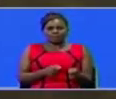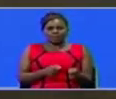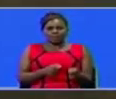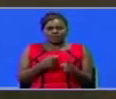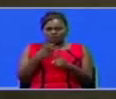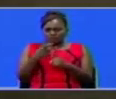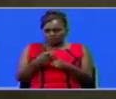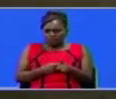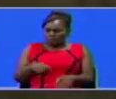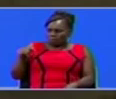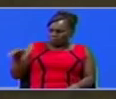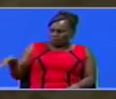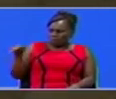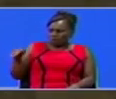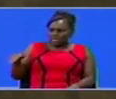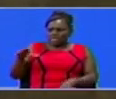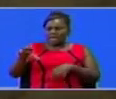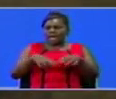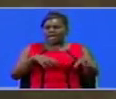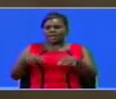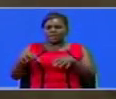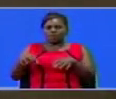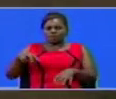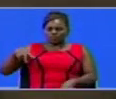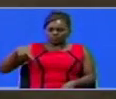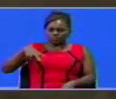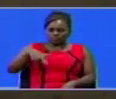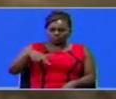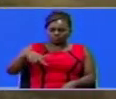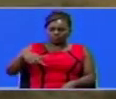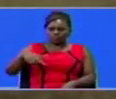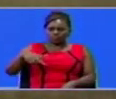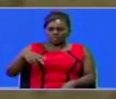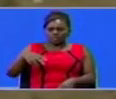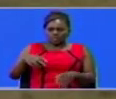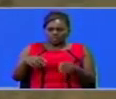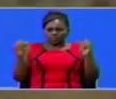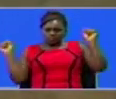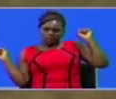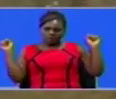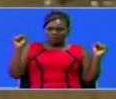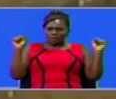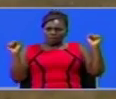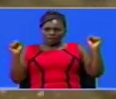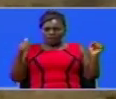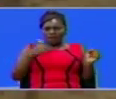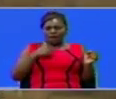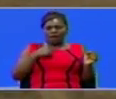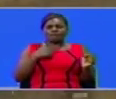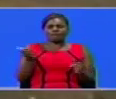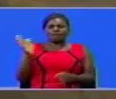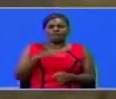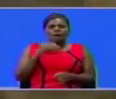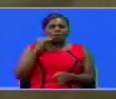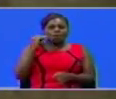From the air, thousands of livestock have been driven past high-end electric fences where hundreds of wild animals have called home